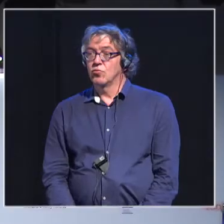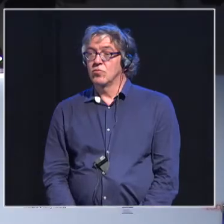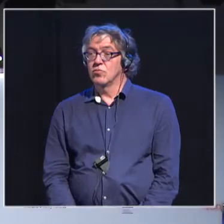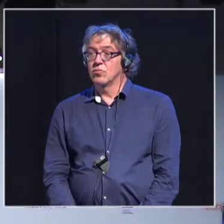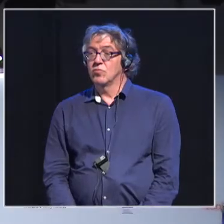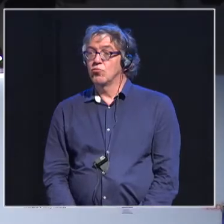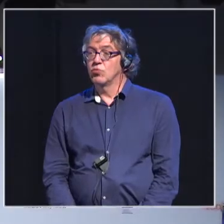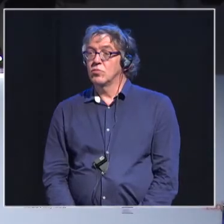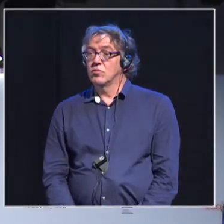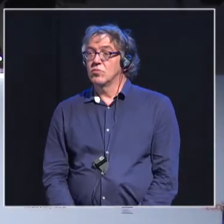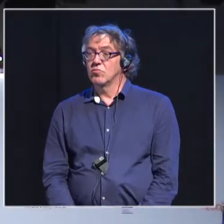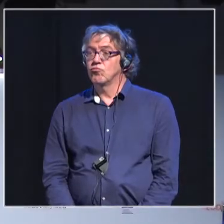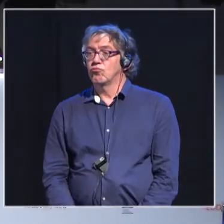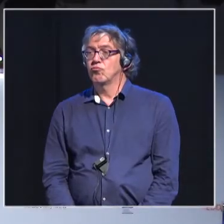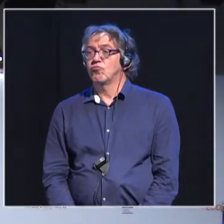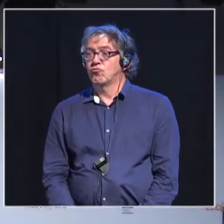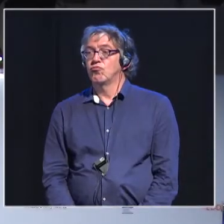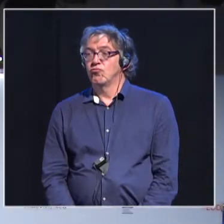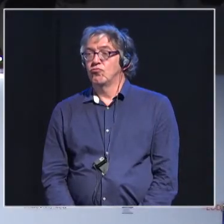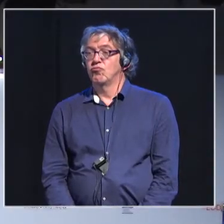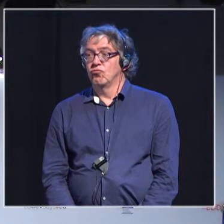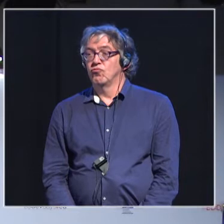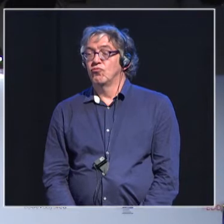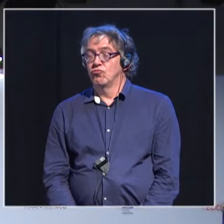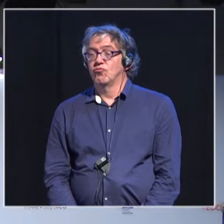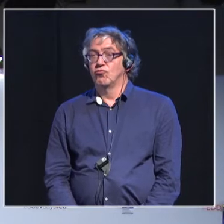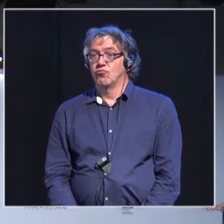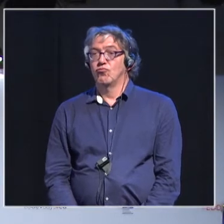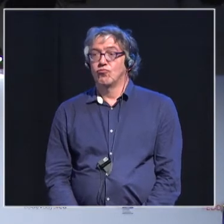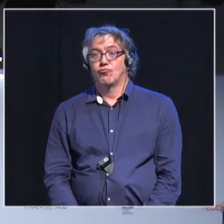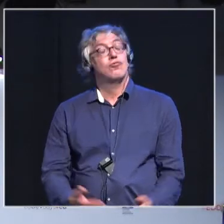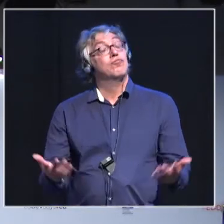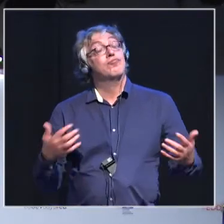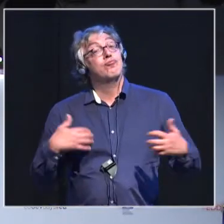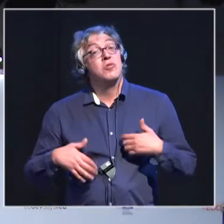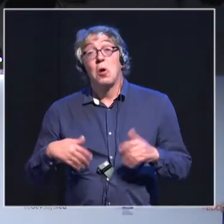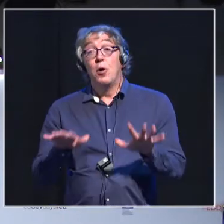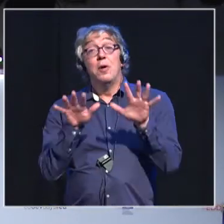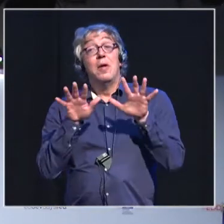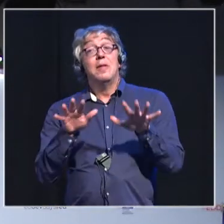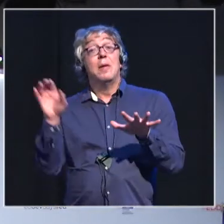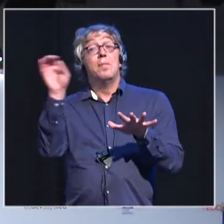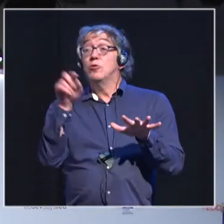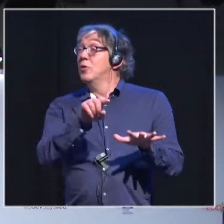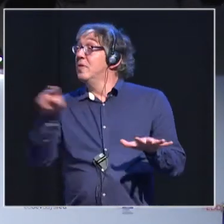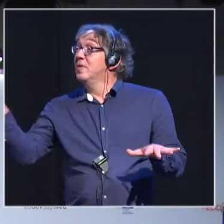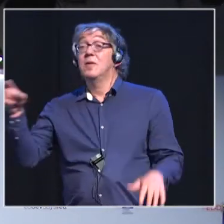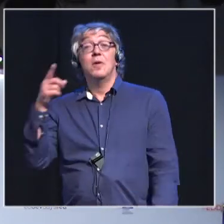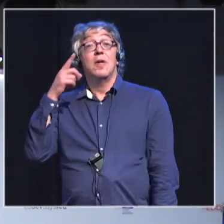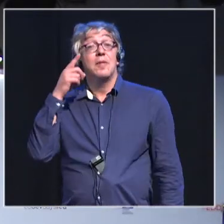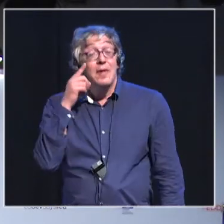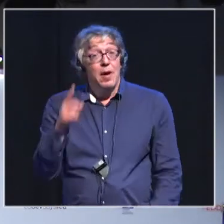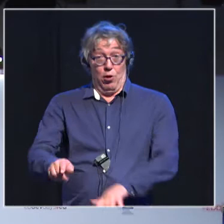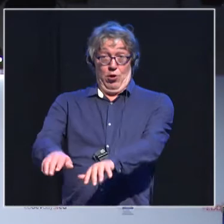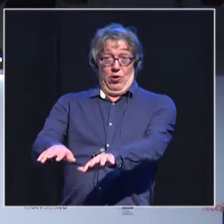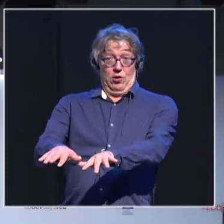Okay, so that's a resounding yes for young and old people. But it's interesting to see that about 10% of the people in this room think that